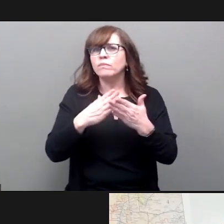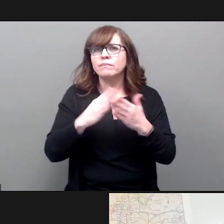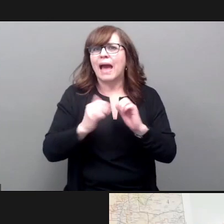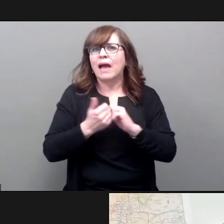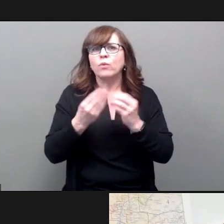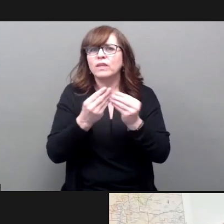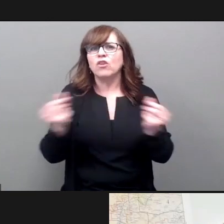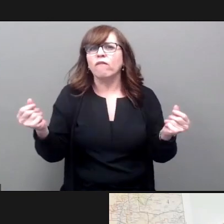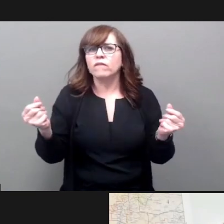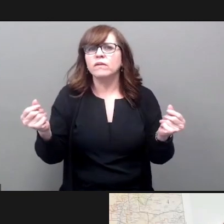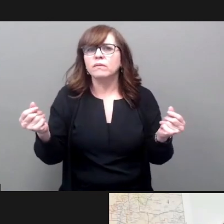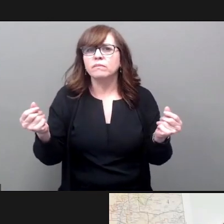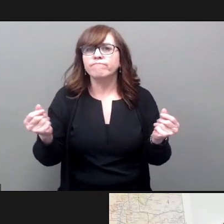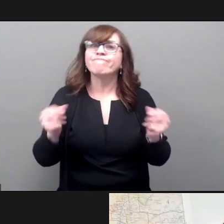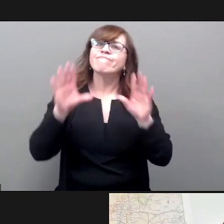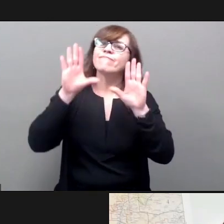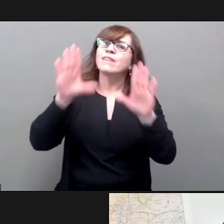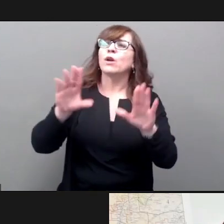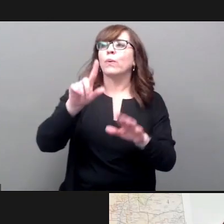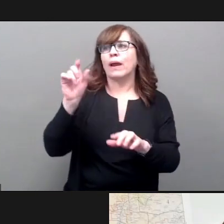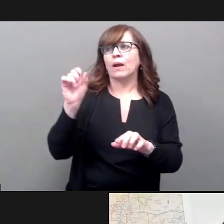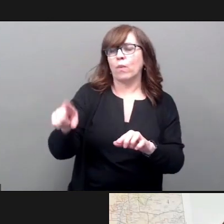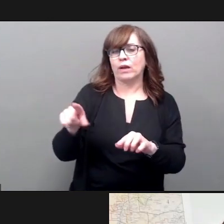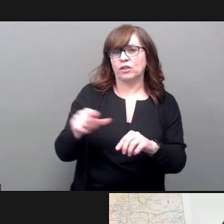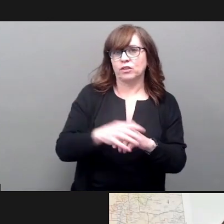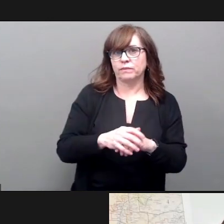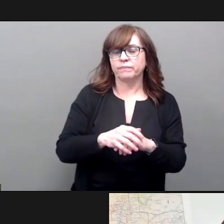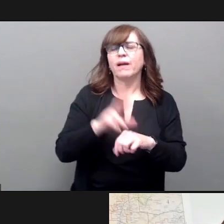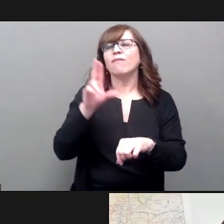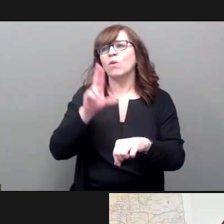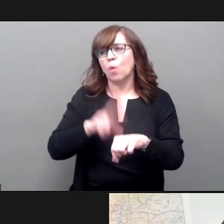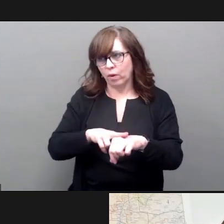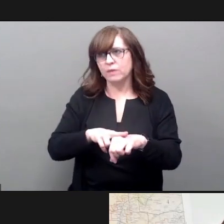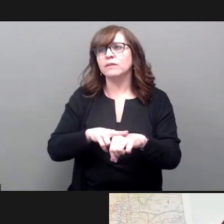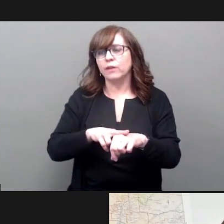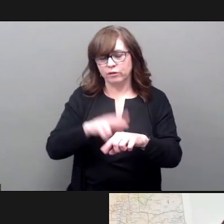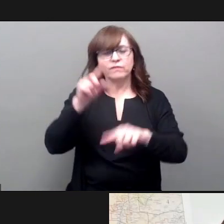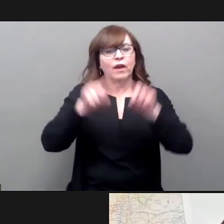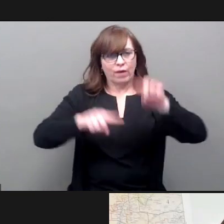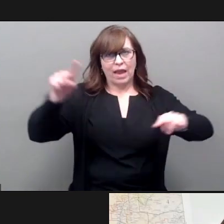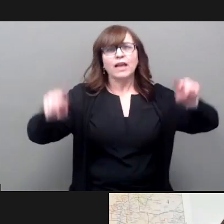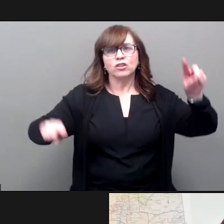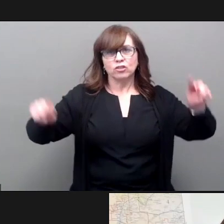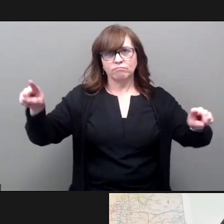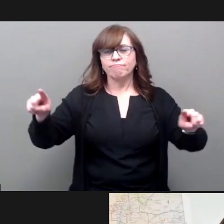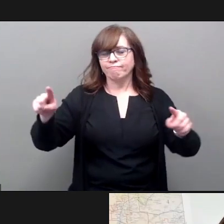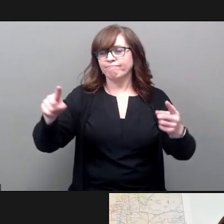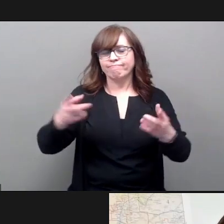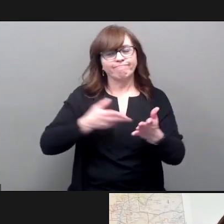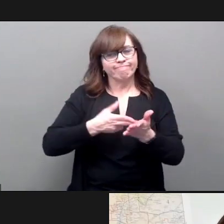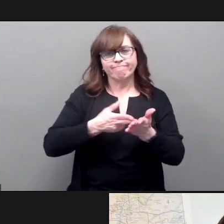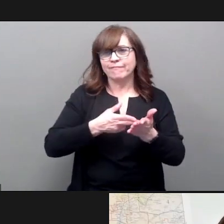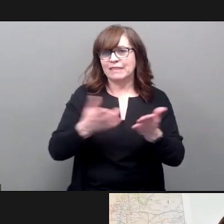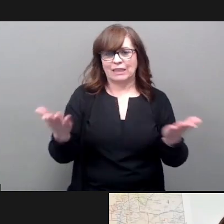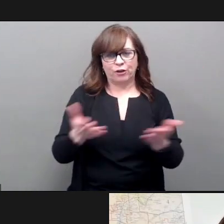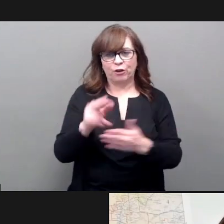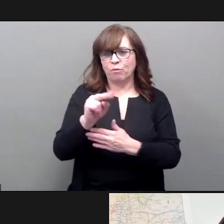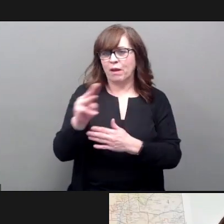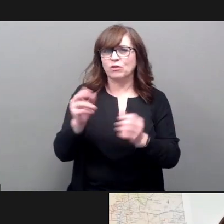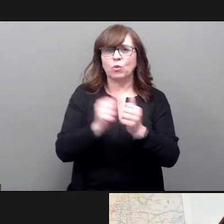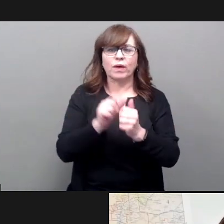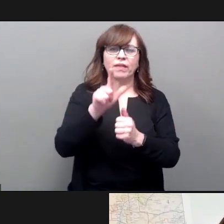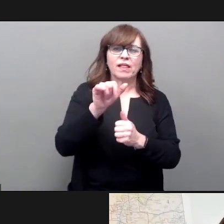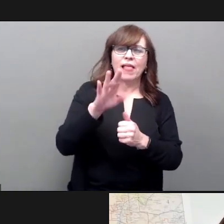solutions? Yeah, great question. Of course, with anything, there's variation, and that's true in New Mexico with lab turnaround